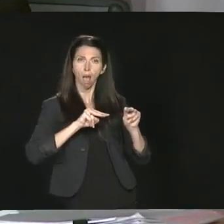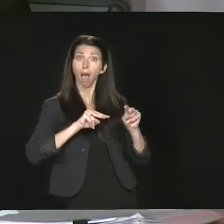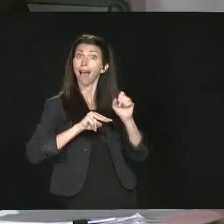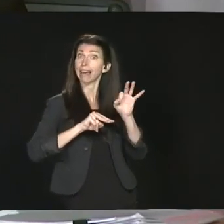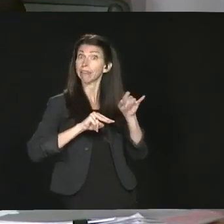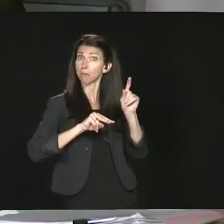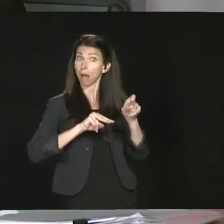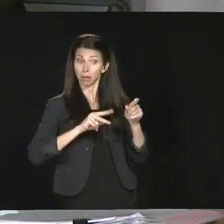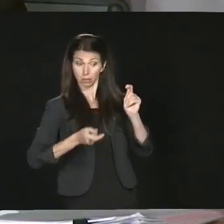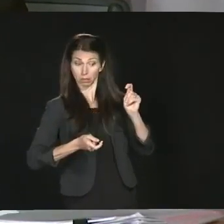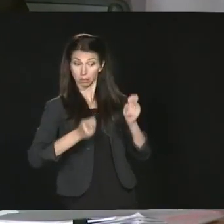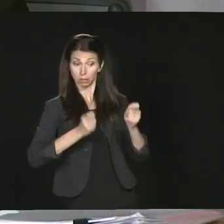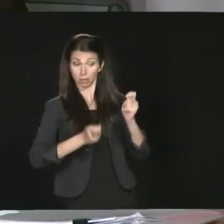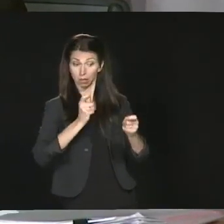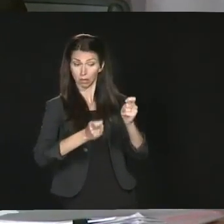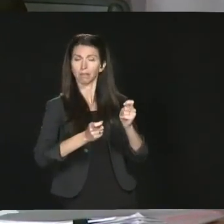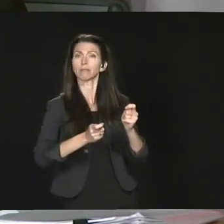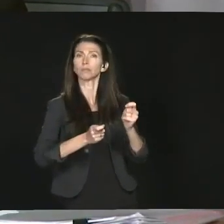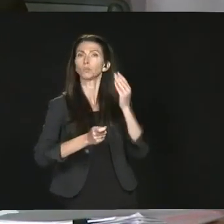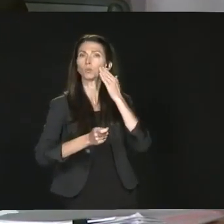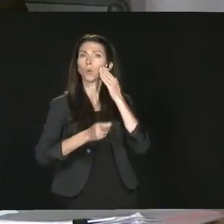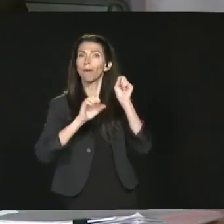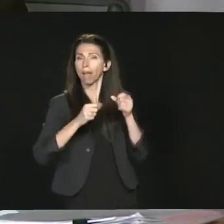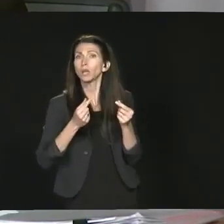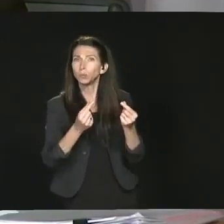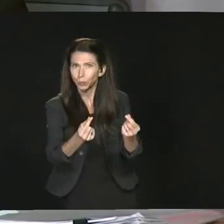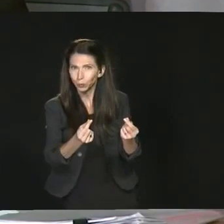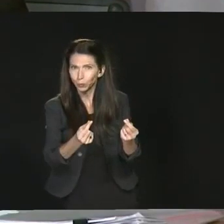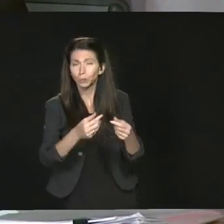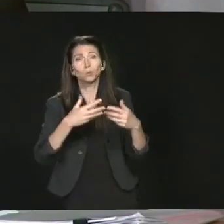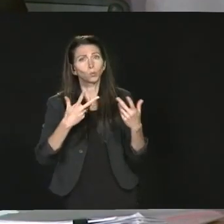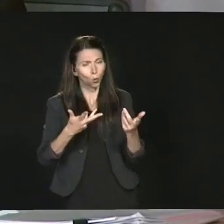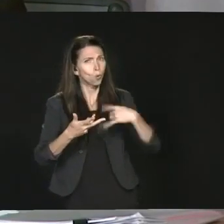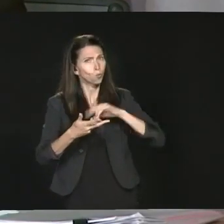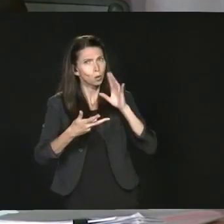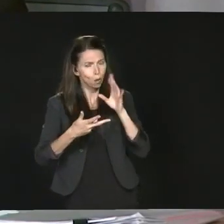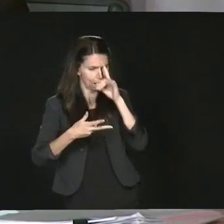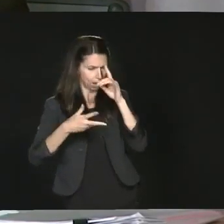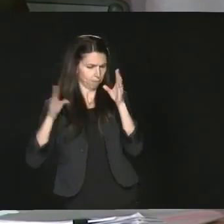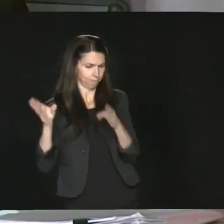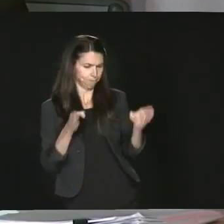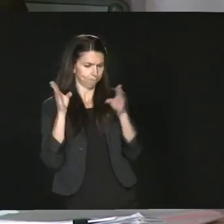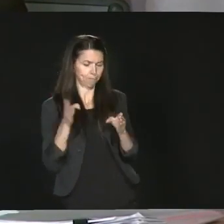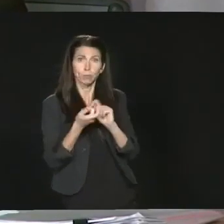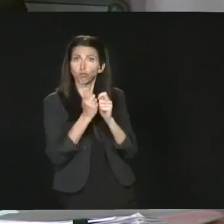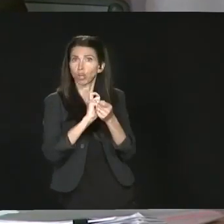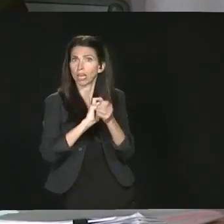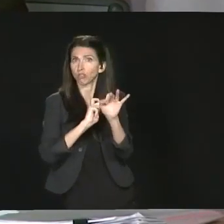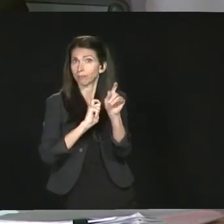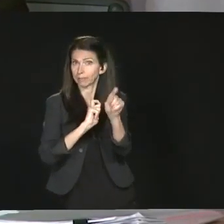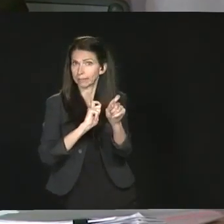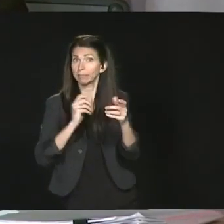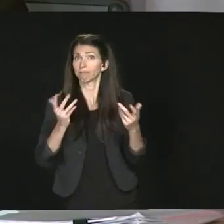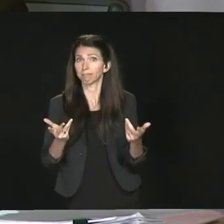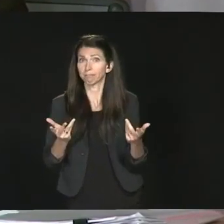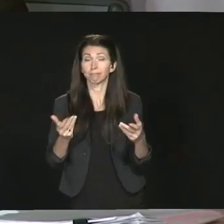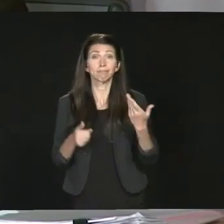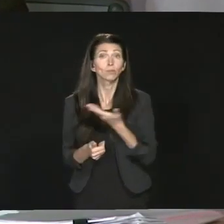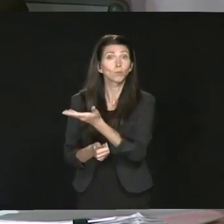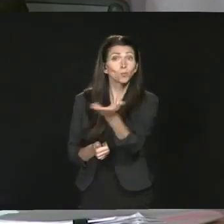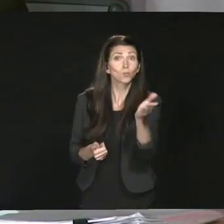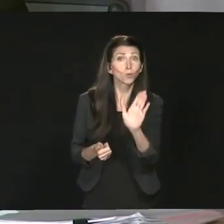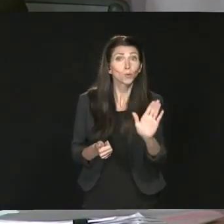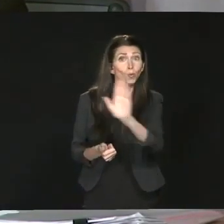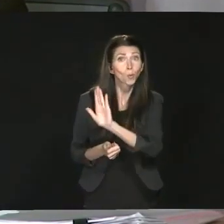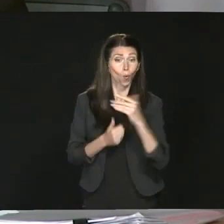and epidemic control strategies as needed. Canadians can also play an important role in laboratory testing to detect